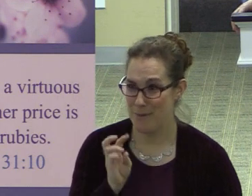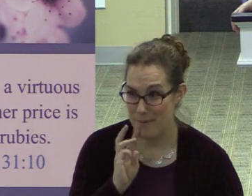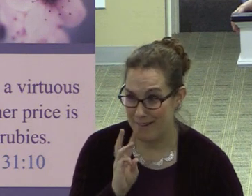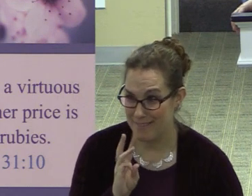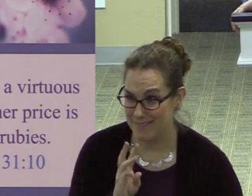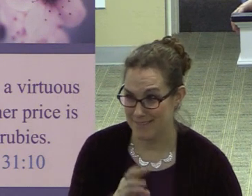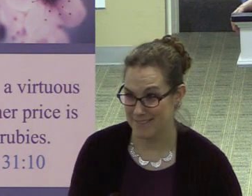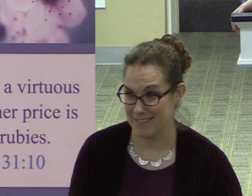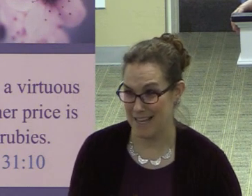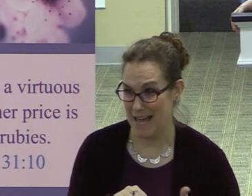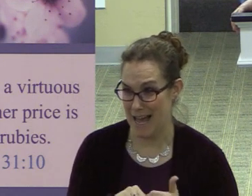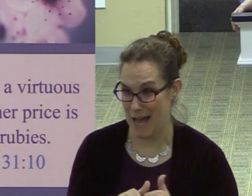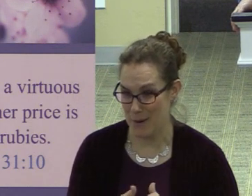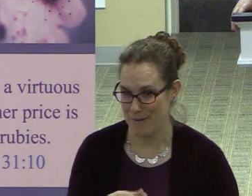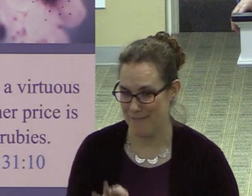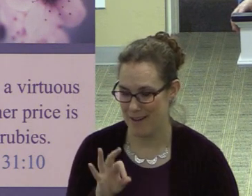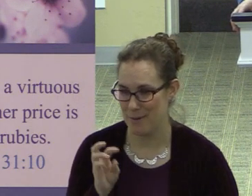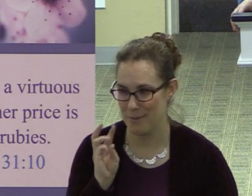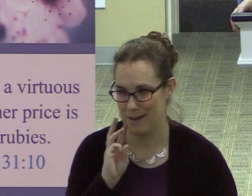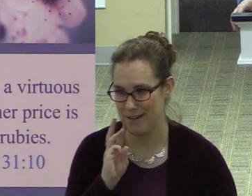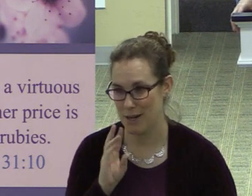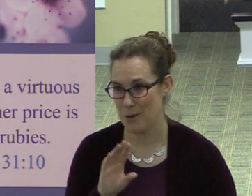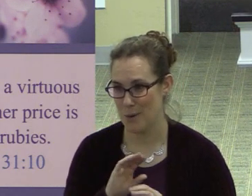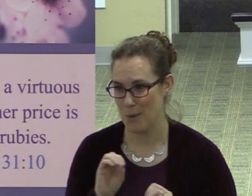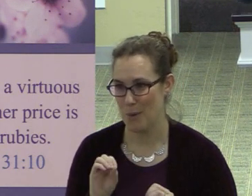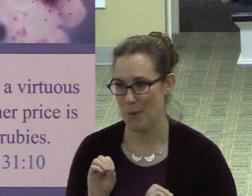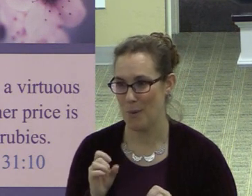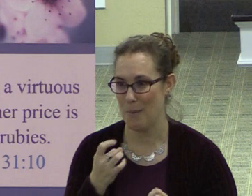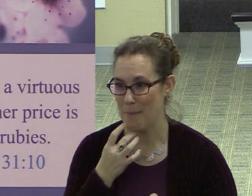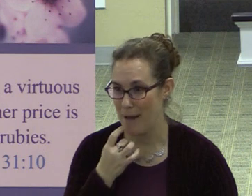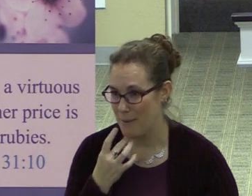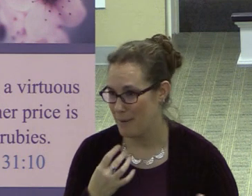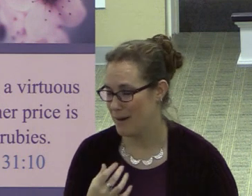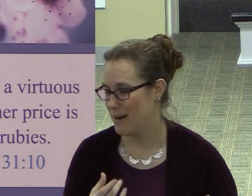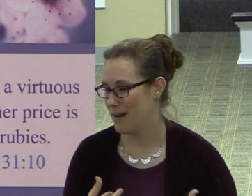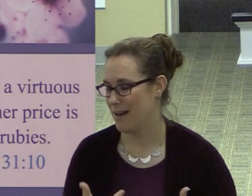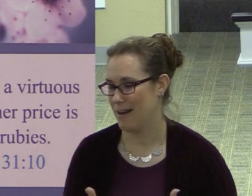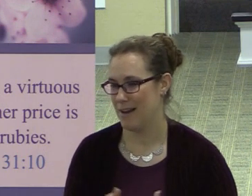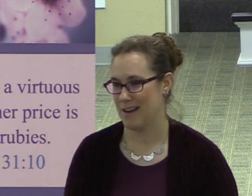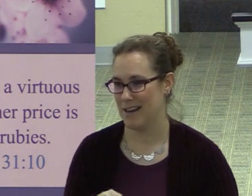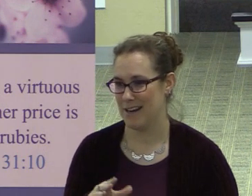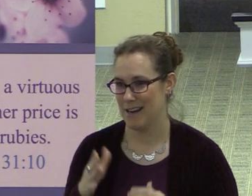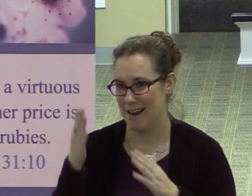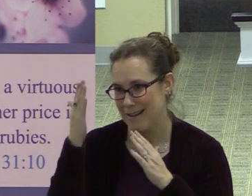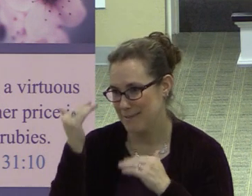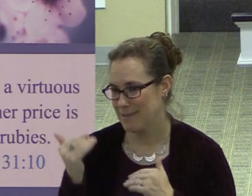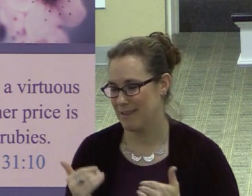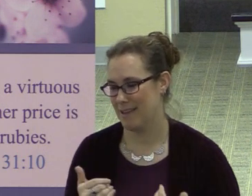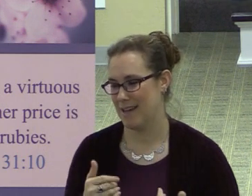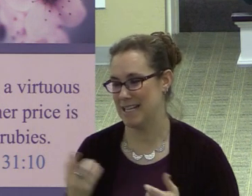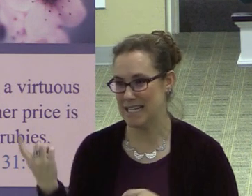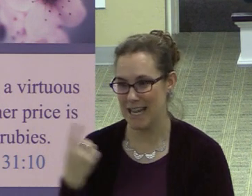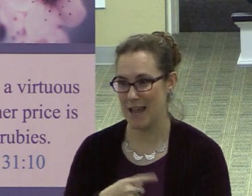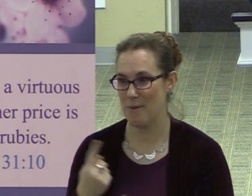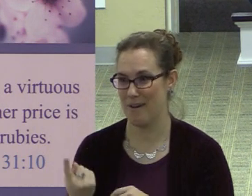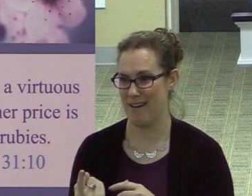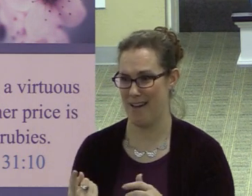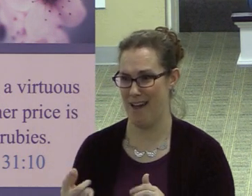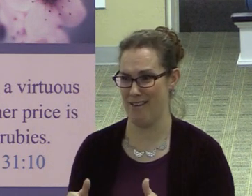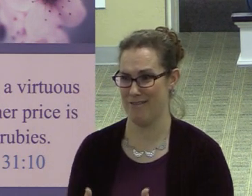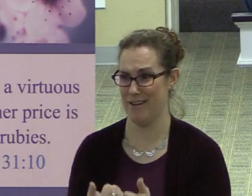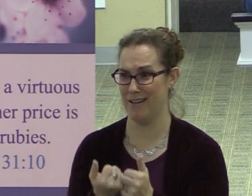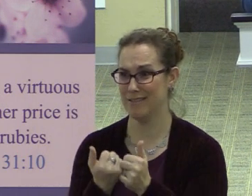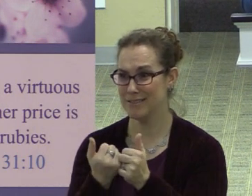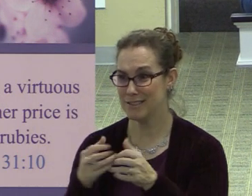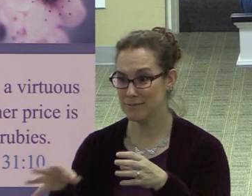having to find water. No power, not expecting that. Day one. And the challenges just grew.